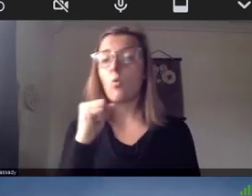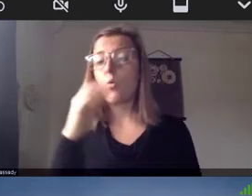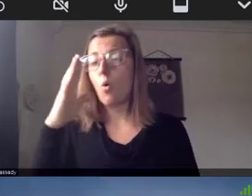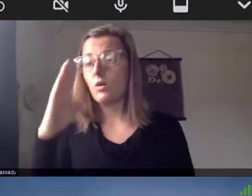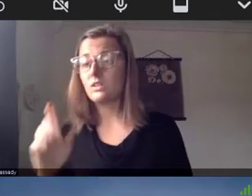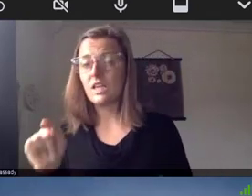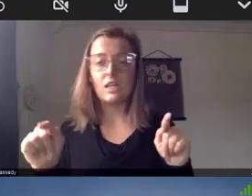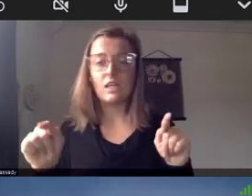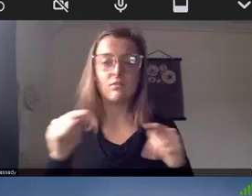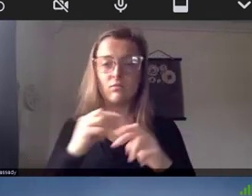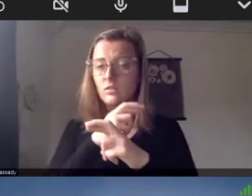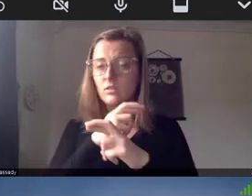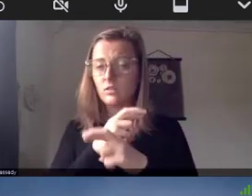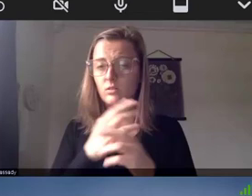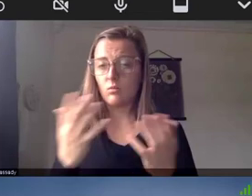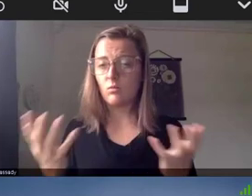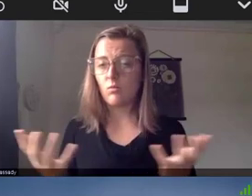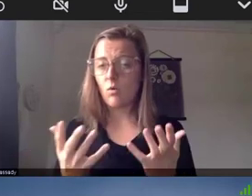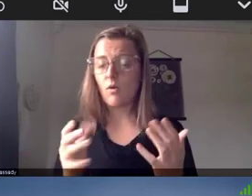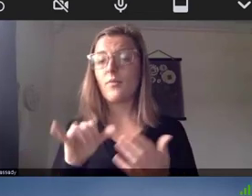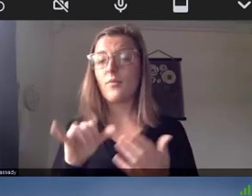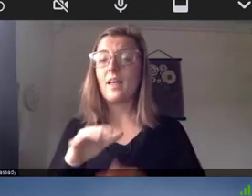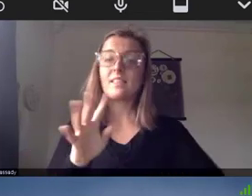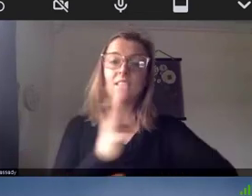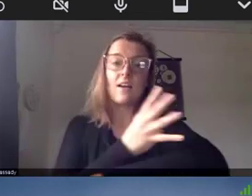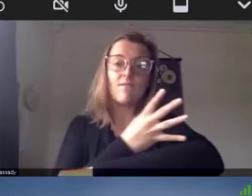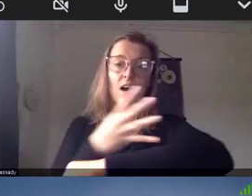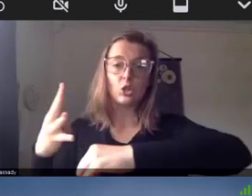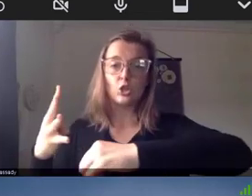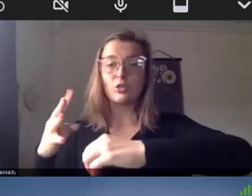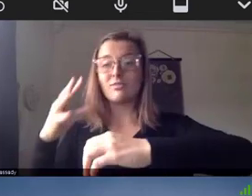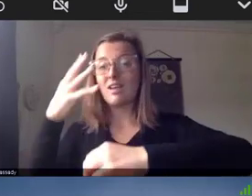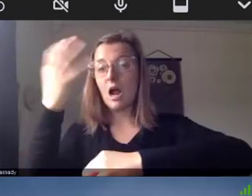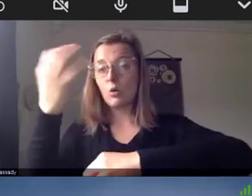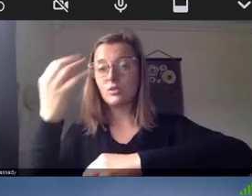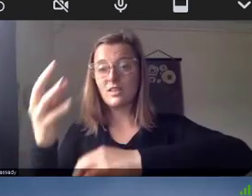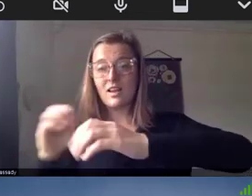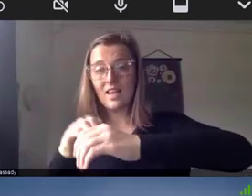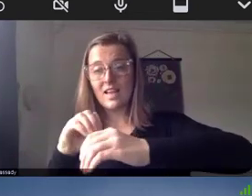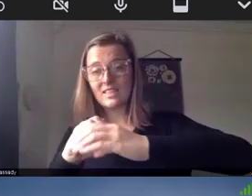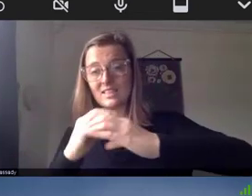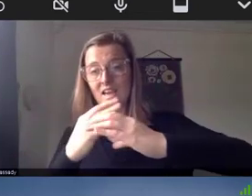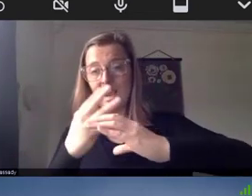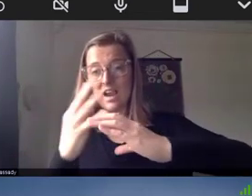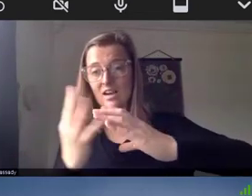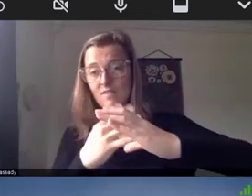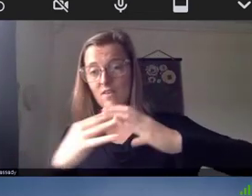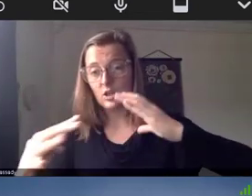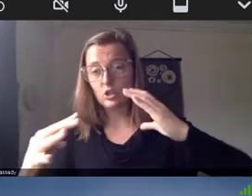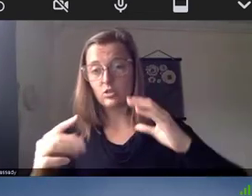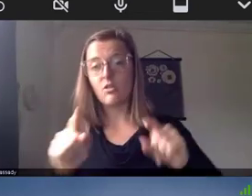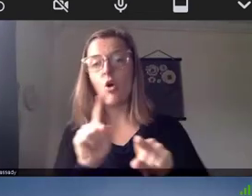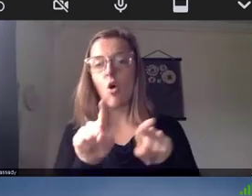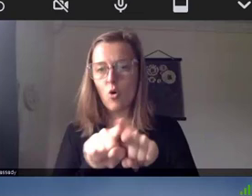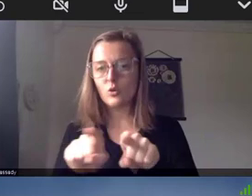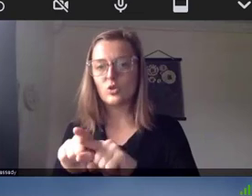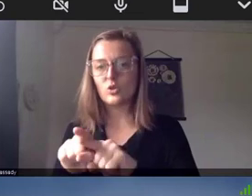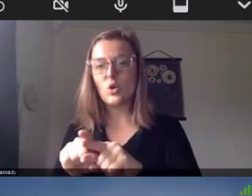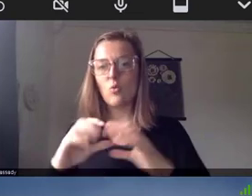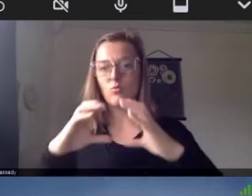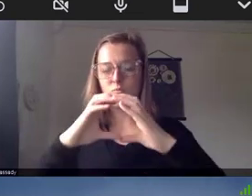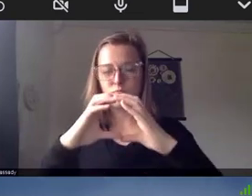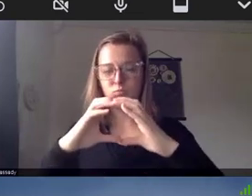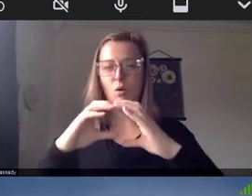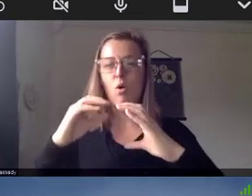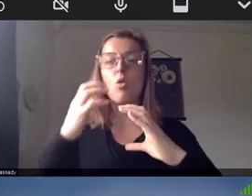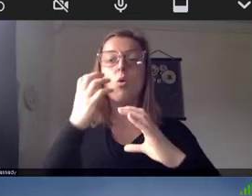and the outside, but also conduction through the wall. We usually assume that the thickness of the wall is very small. So then we can get